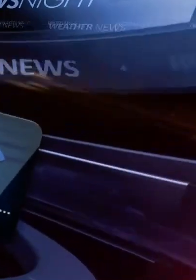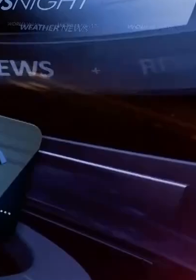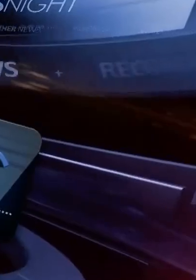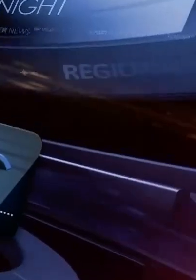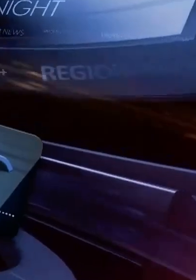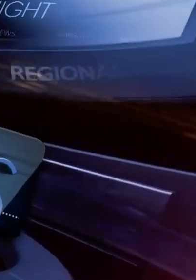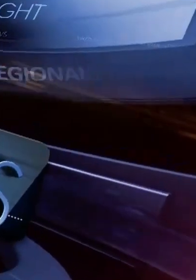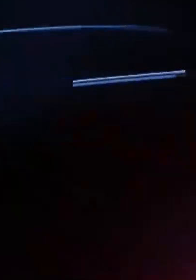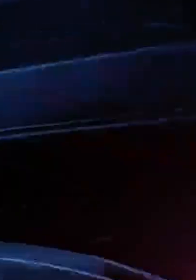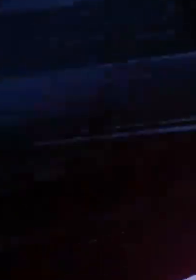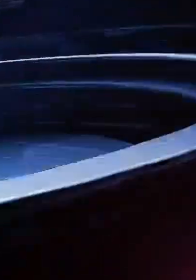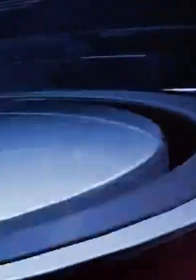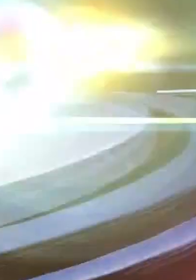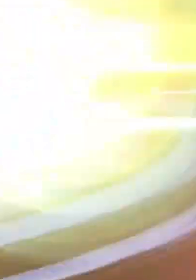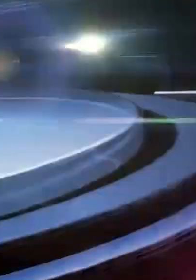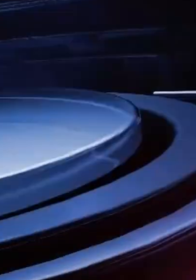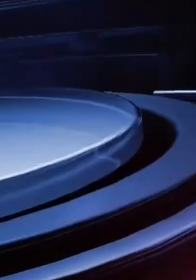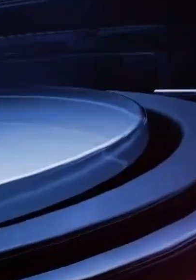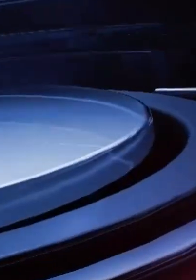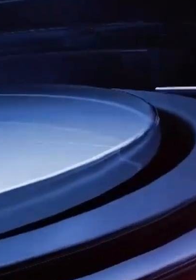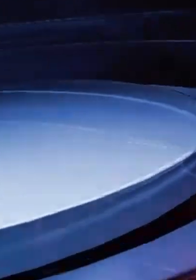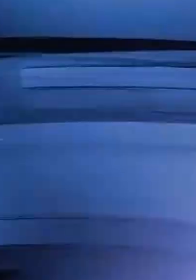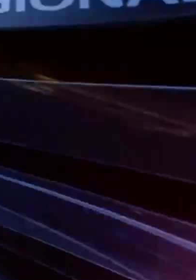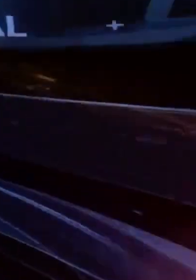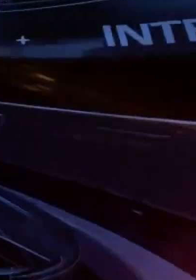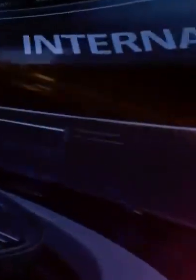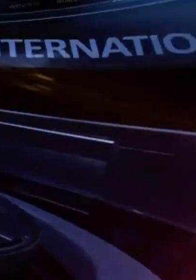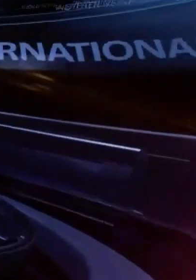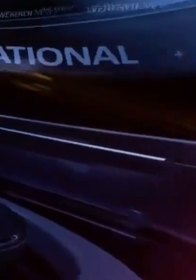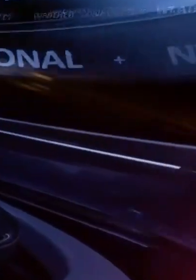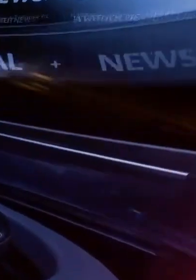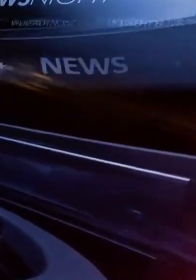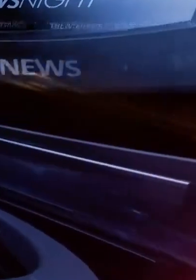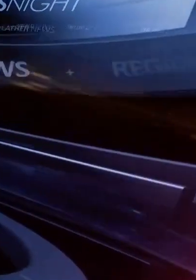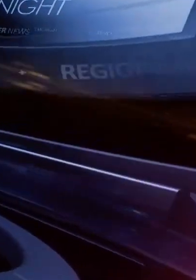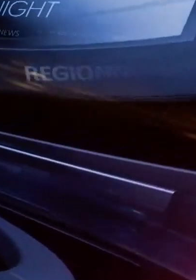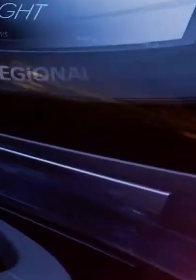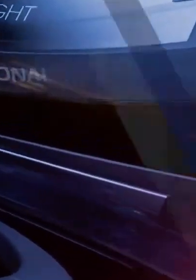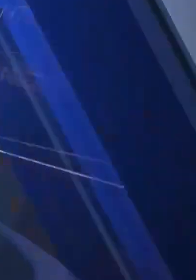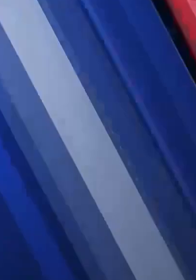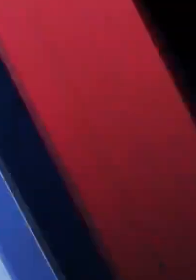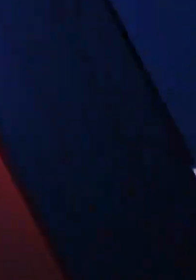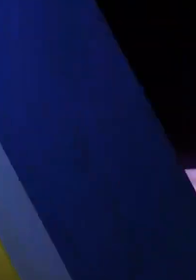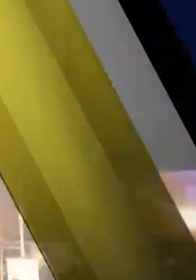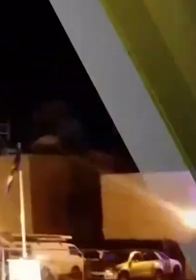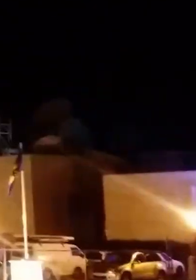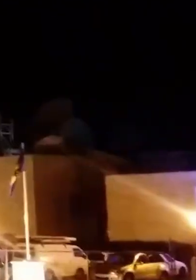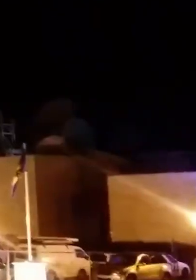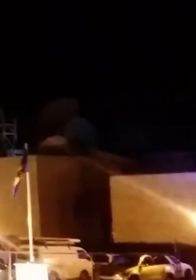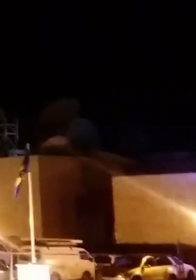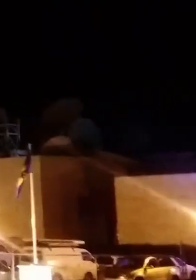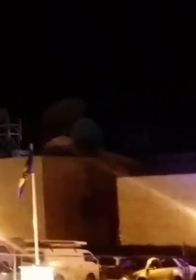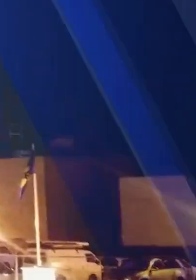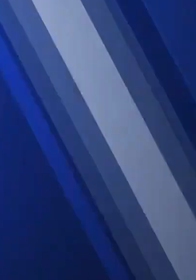The headline news is brought to you by RBC, a bank for all of you.